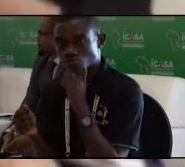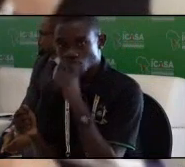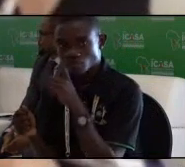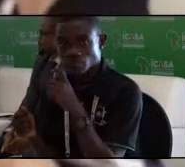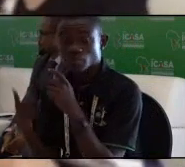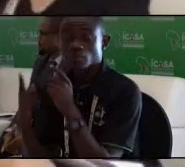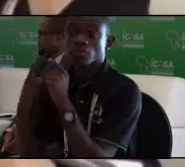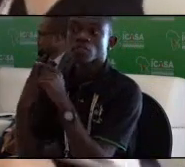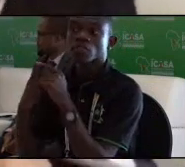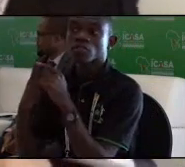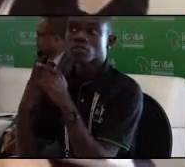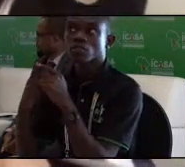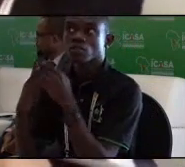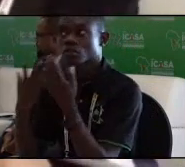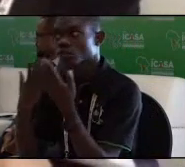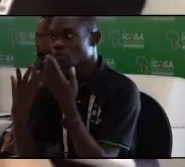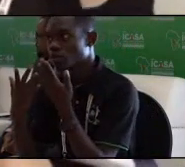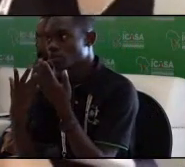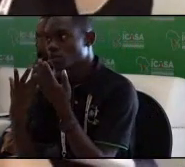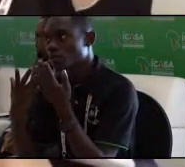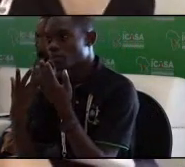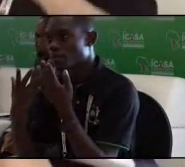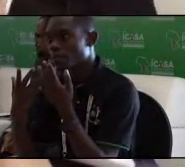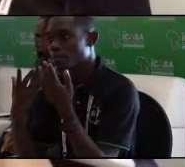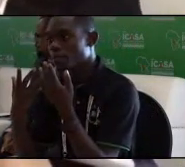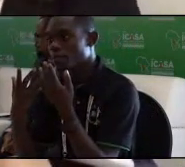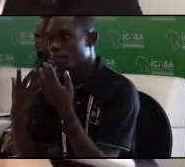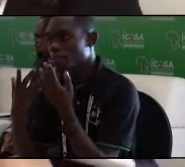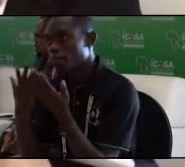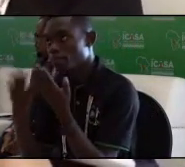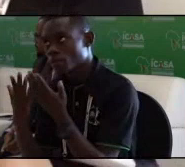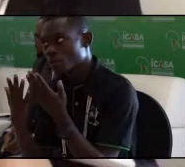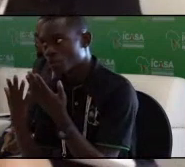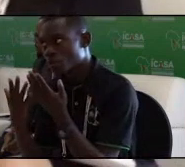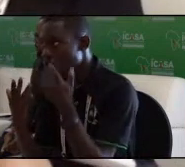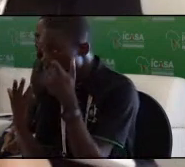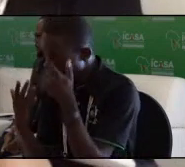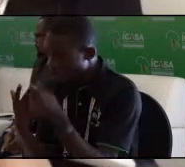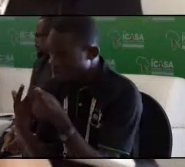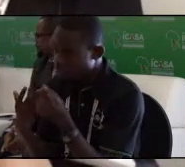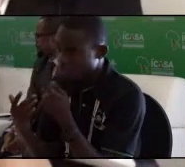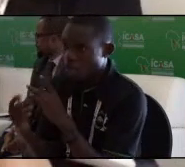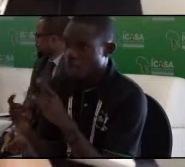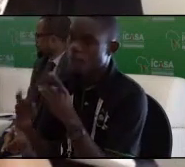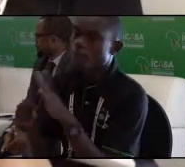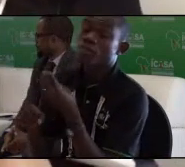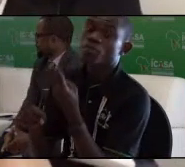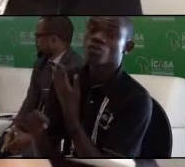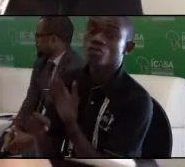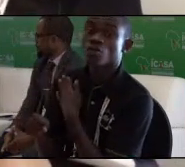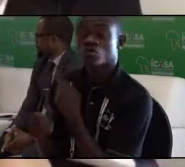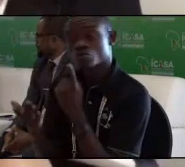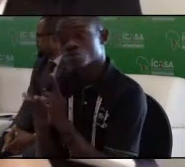self-testing basically. And these are blood-based professional kits. So in terms of demand, if you ask me, the demand is there.